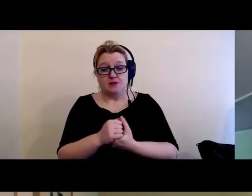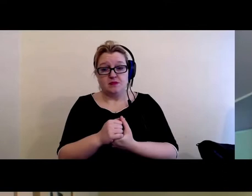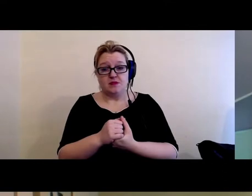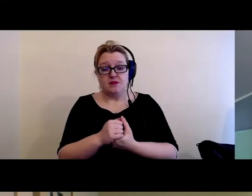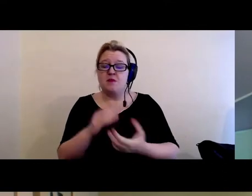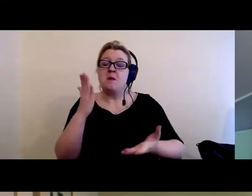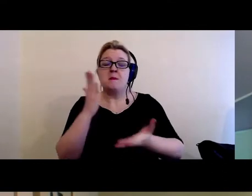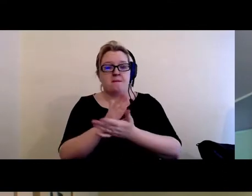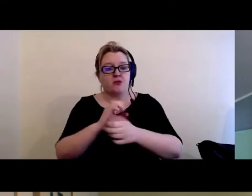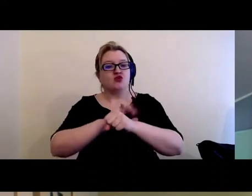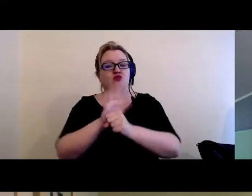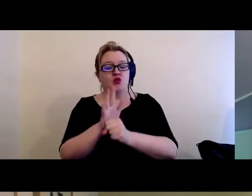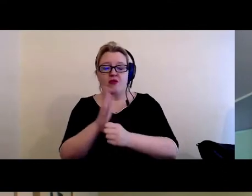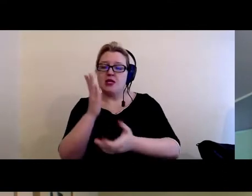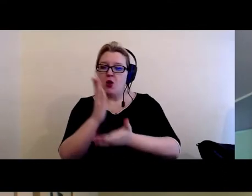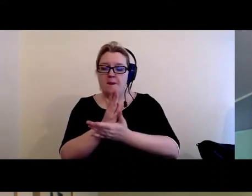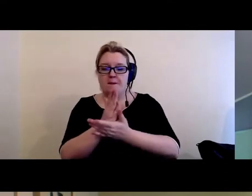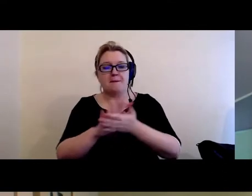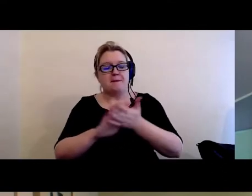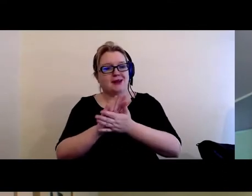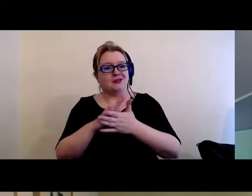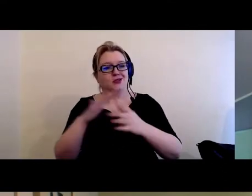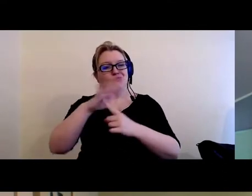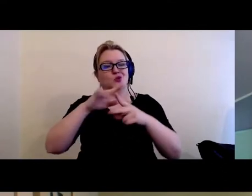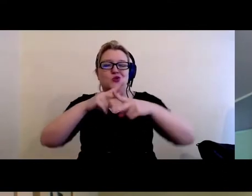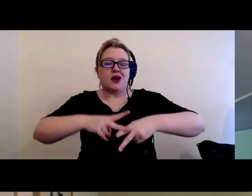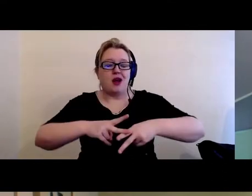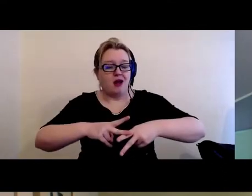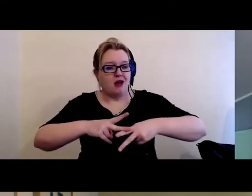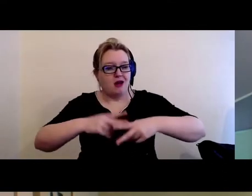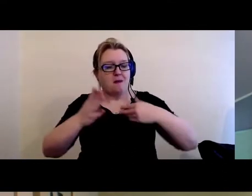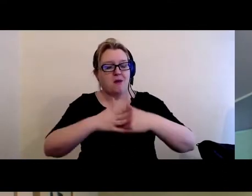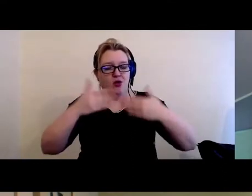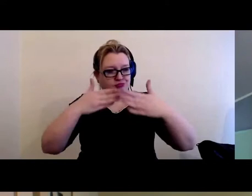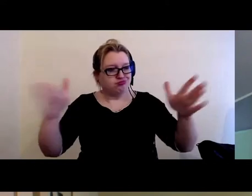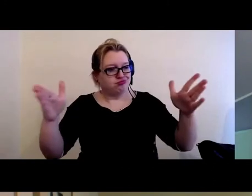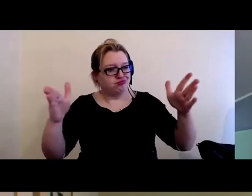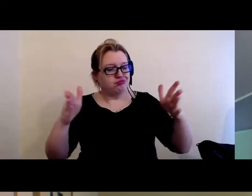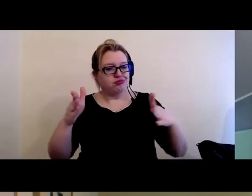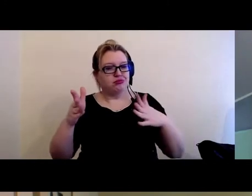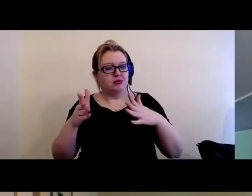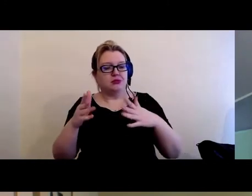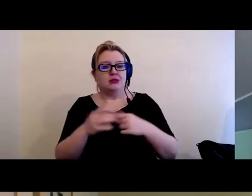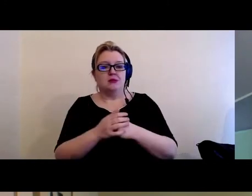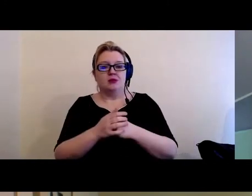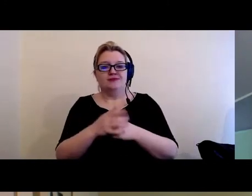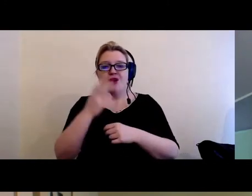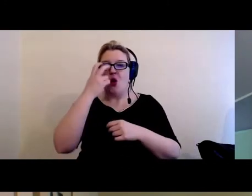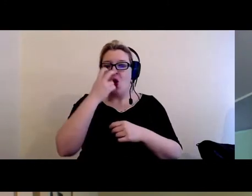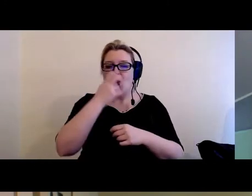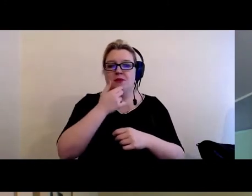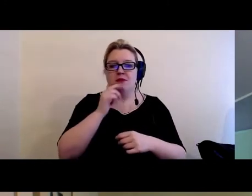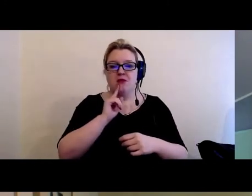social care. But what I would say is it's increased the profile of parts of social care. So particularly care homes for older people have